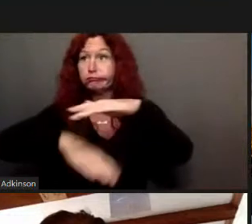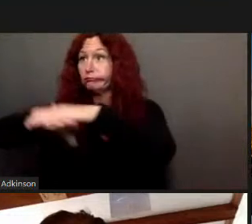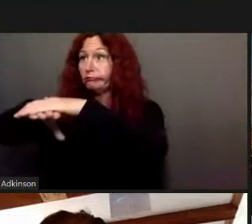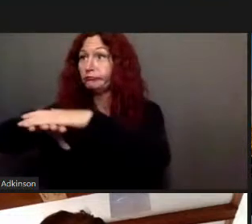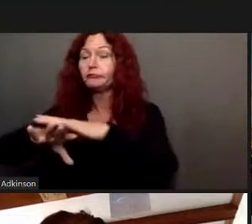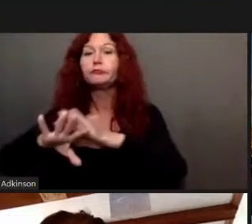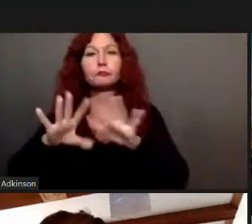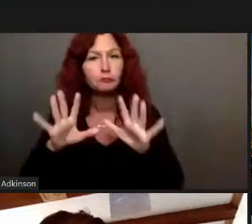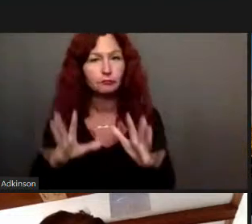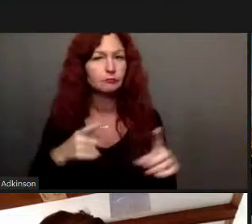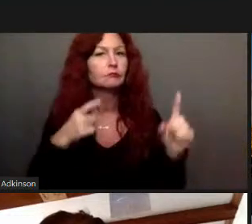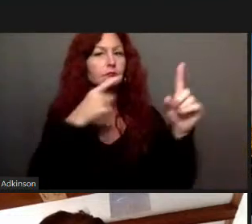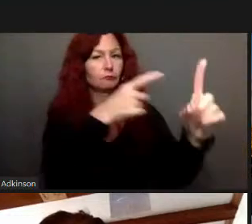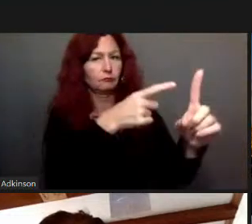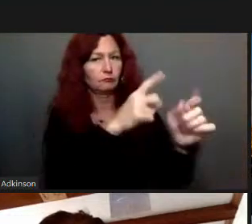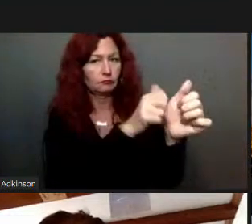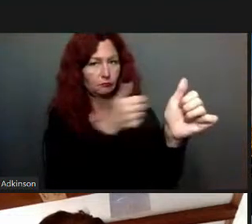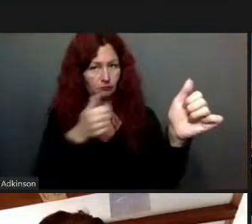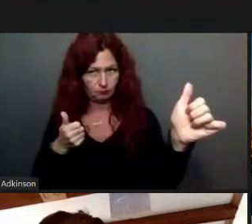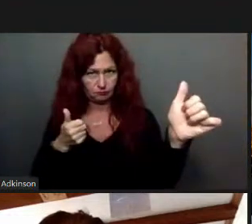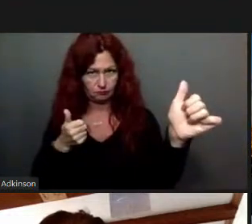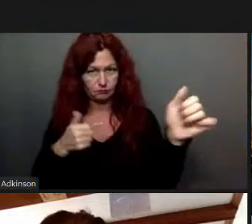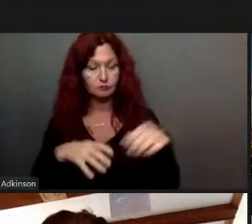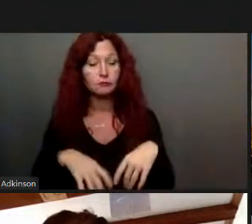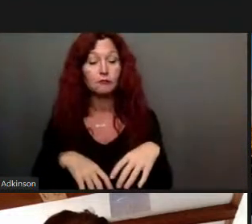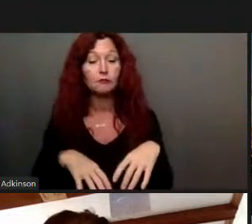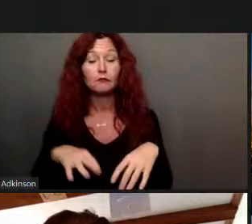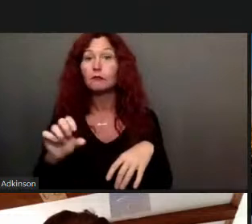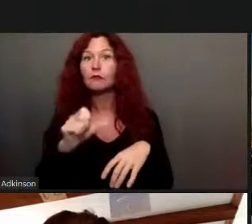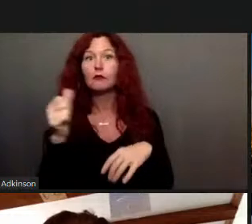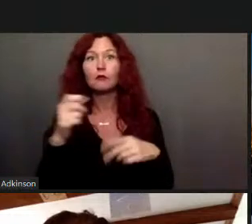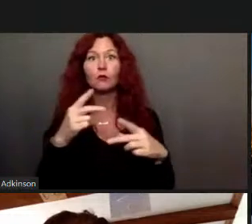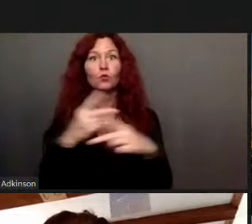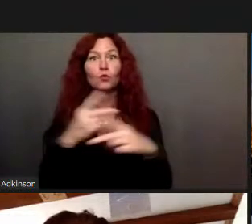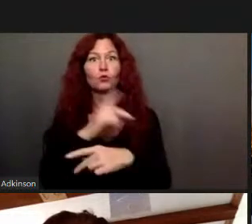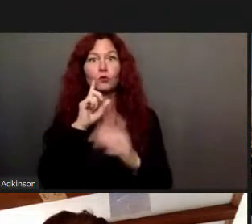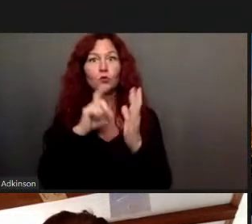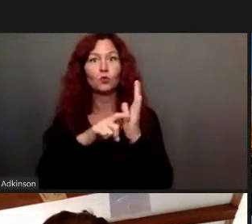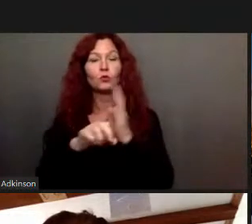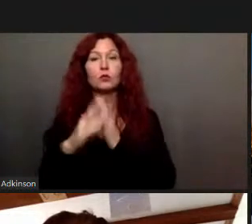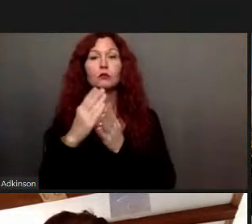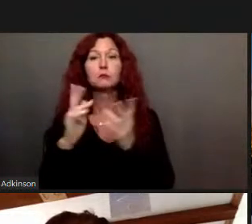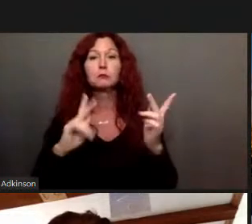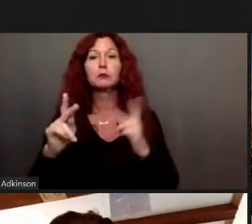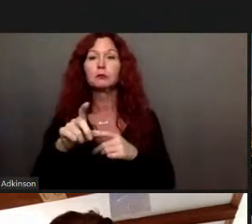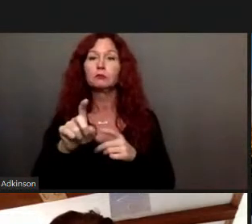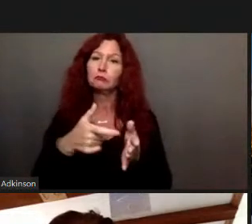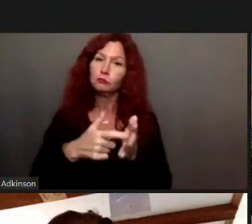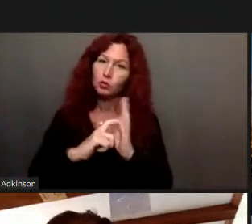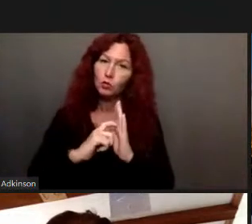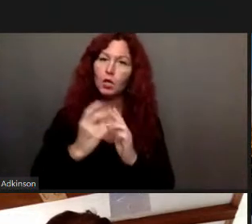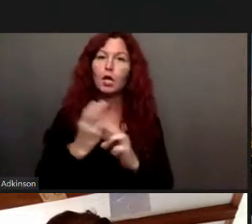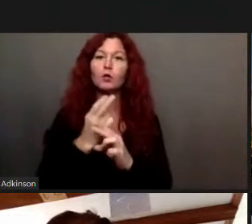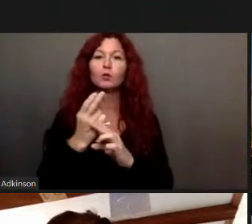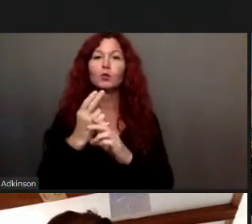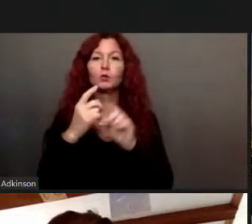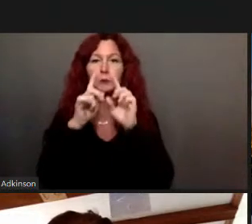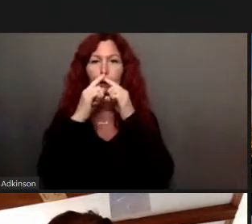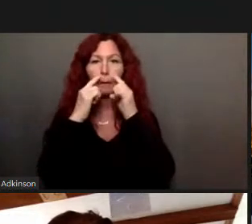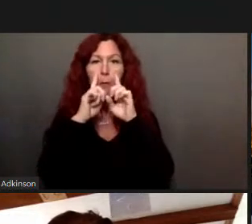Dr. Tedros was addressing an international problem with oxygen supply, which is a vital thing